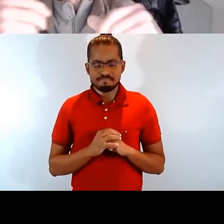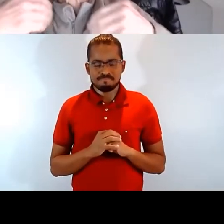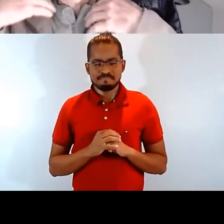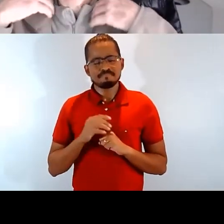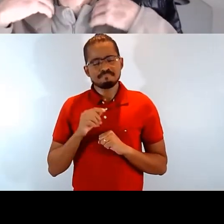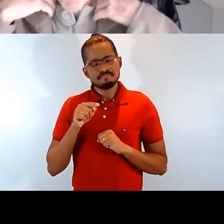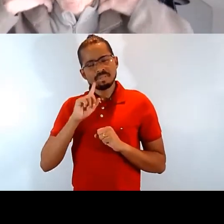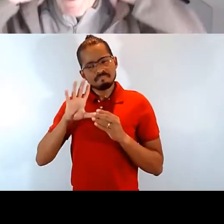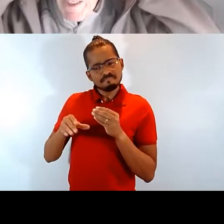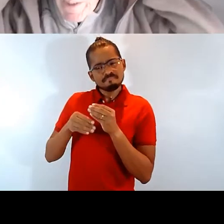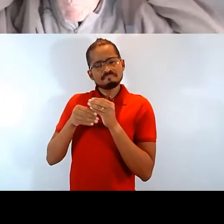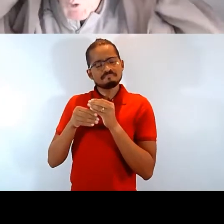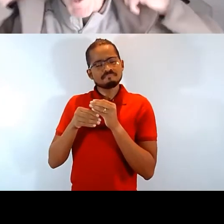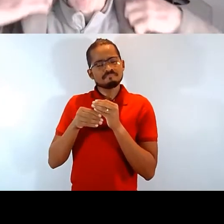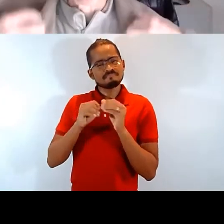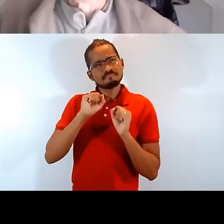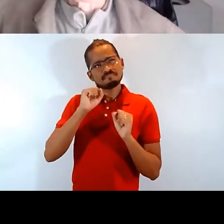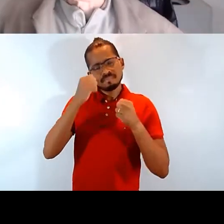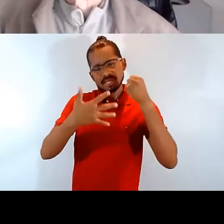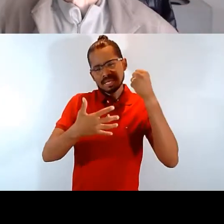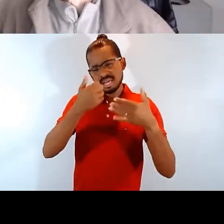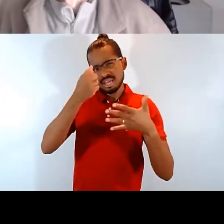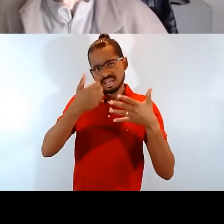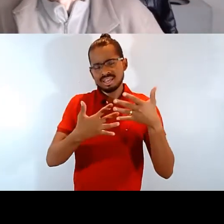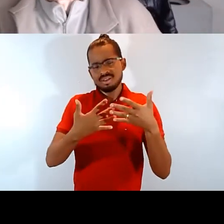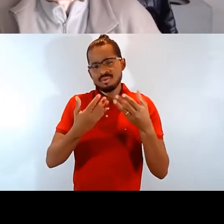explain what I am trying to do.